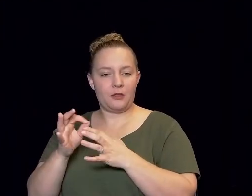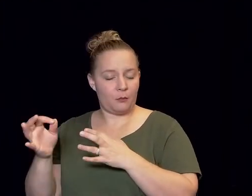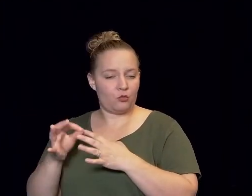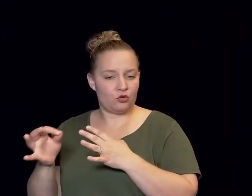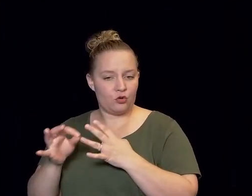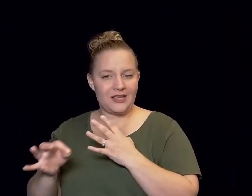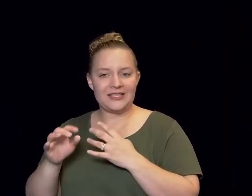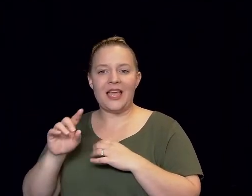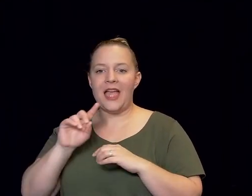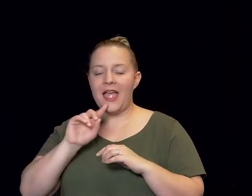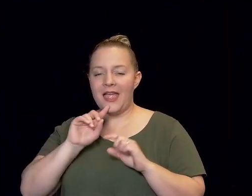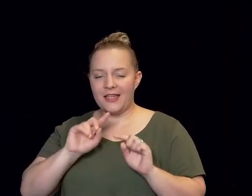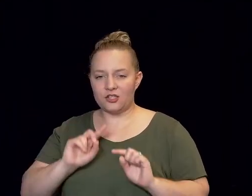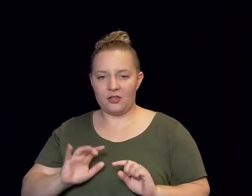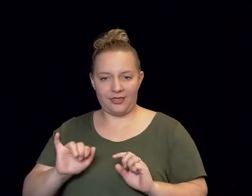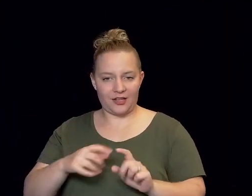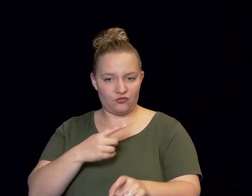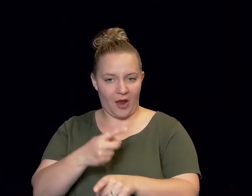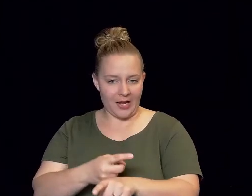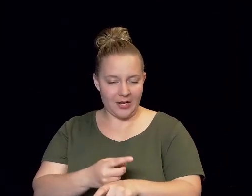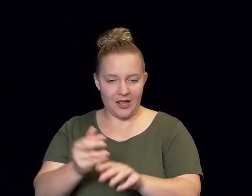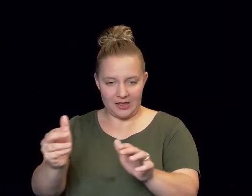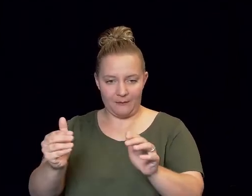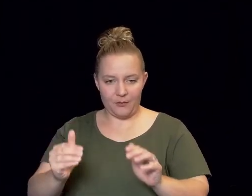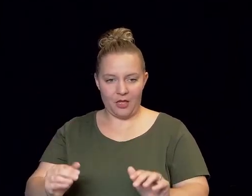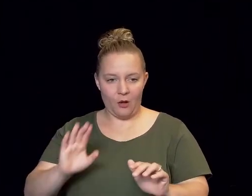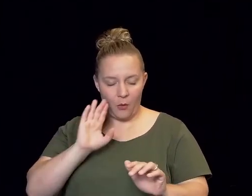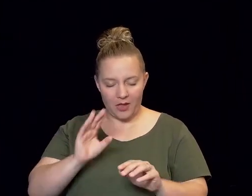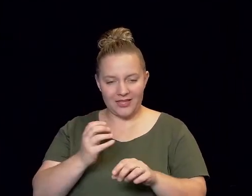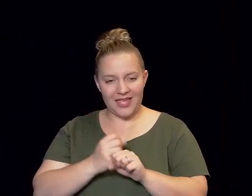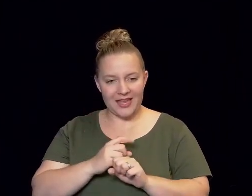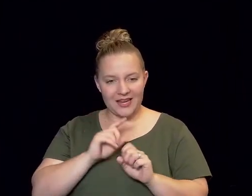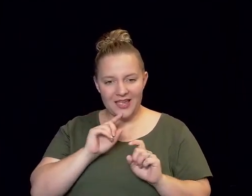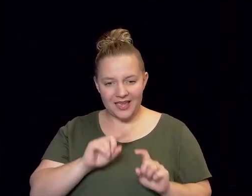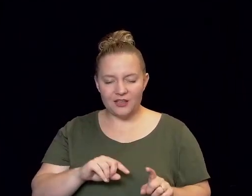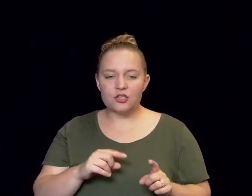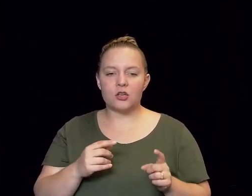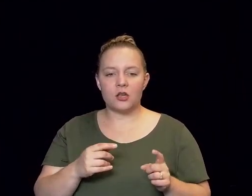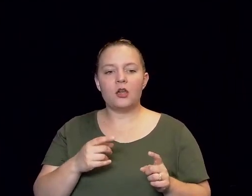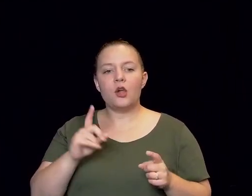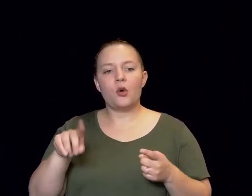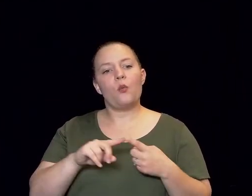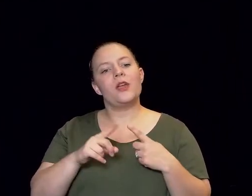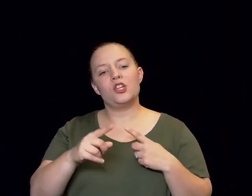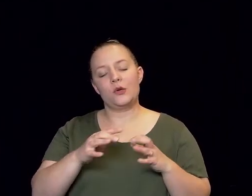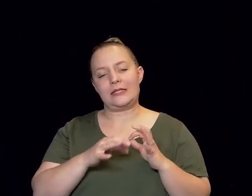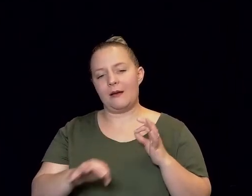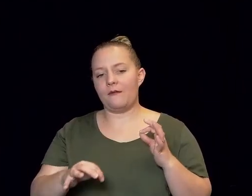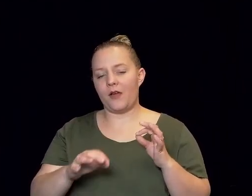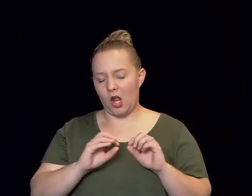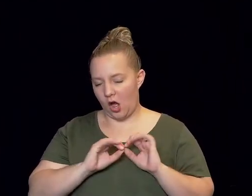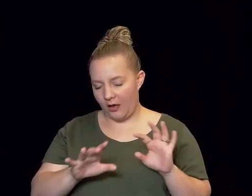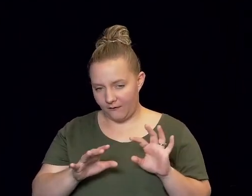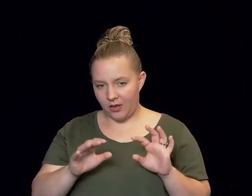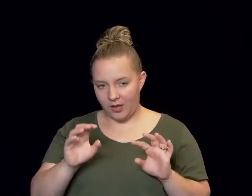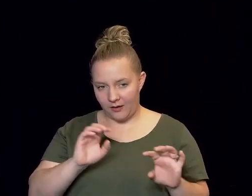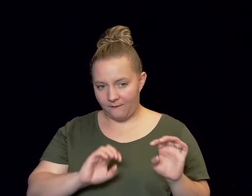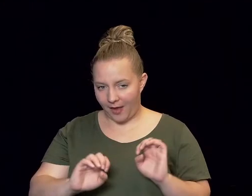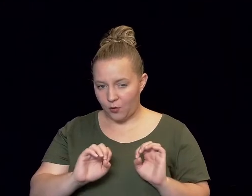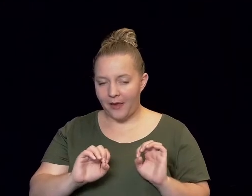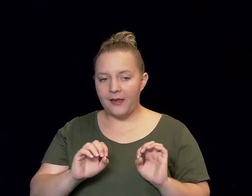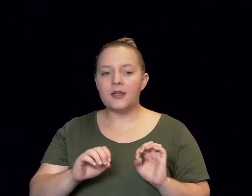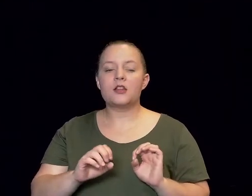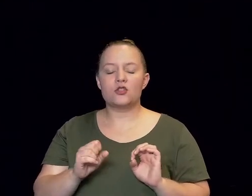correct. Then down below, you're also going to get an answer when you simplify it out, when you obviously evaluate it.